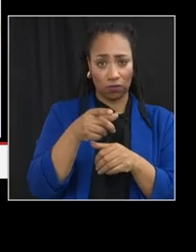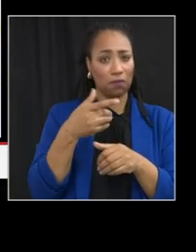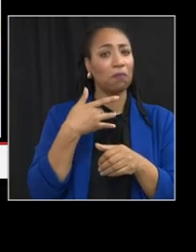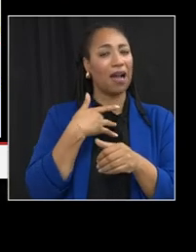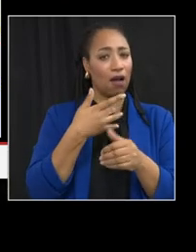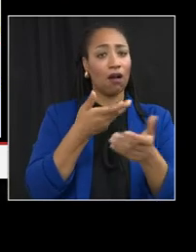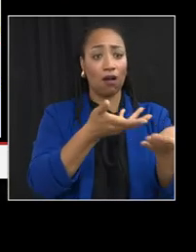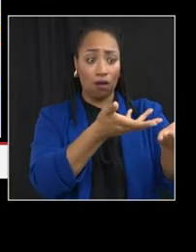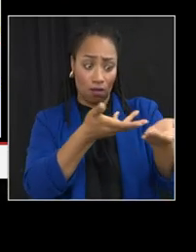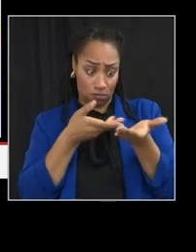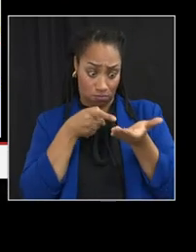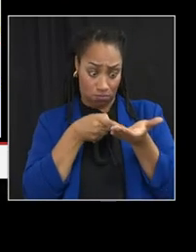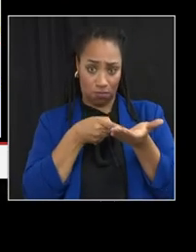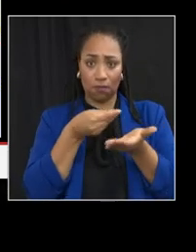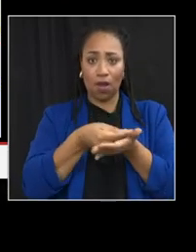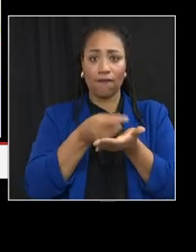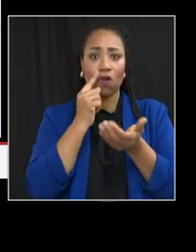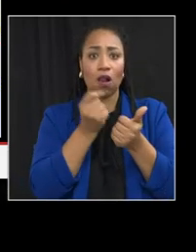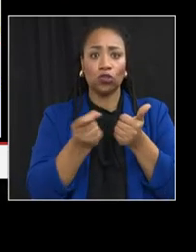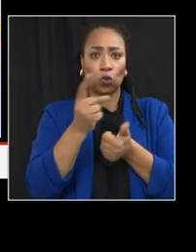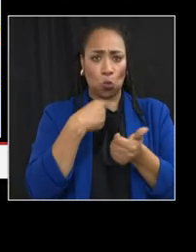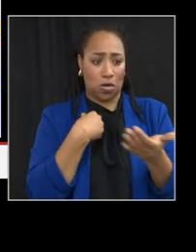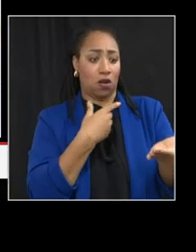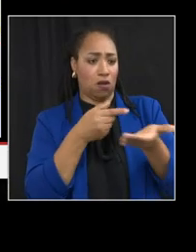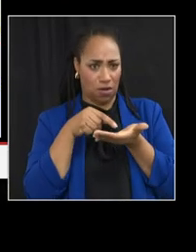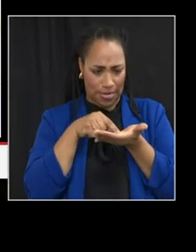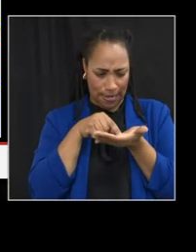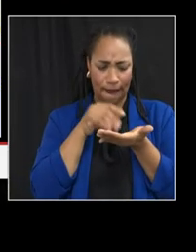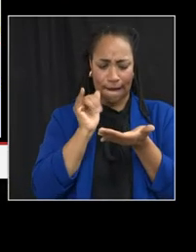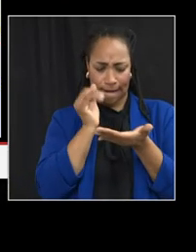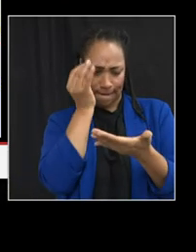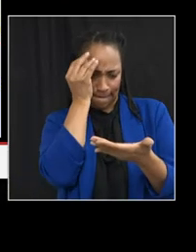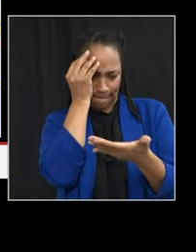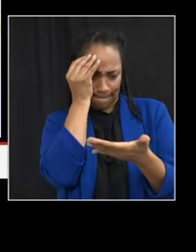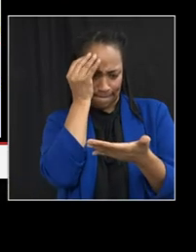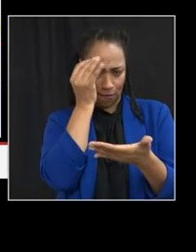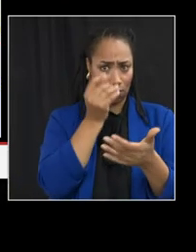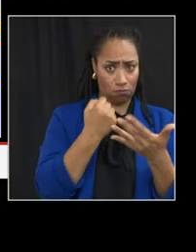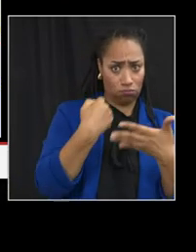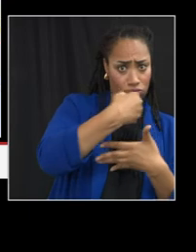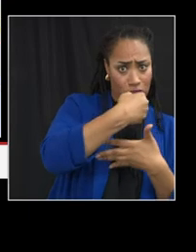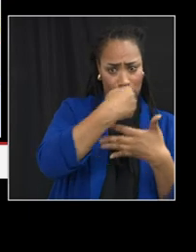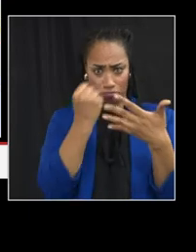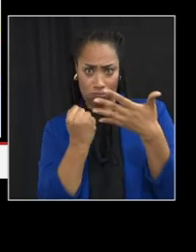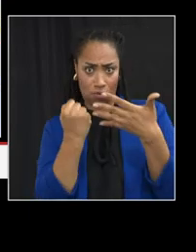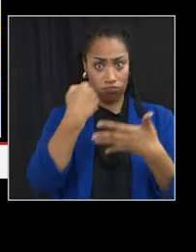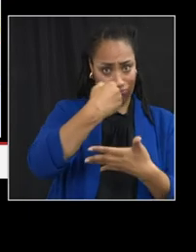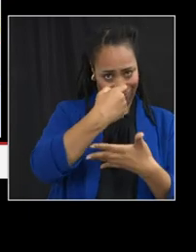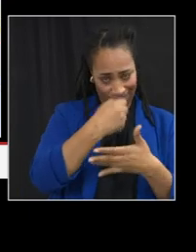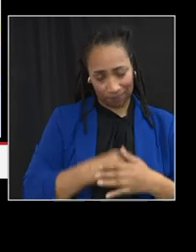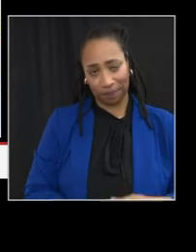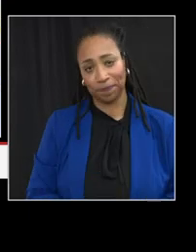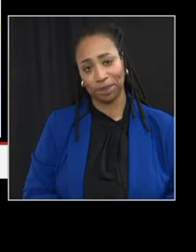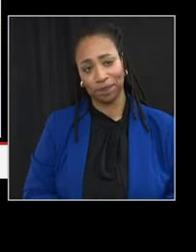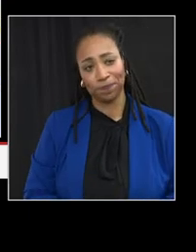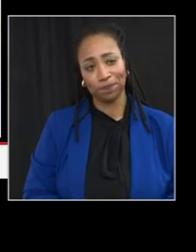that estimate, we will make decisions about how to fund the government. And here are my